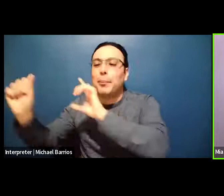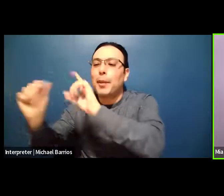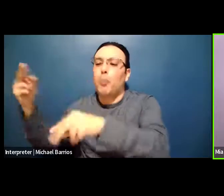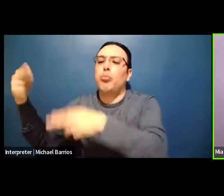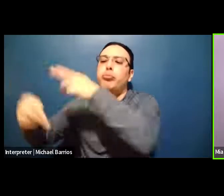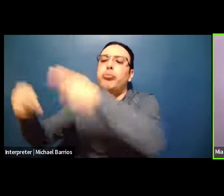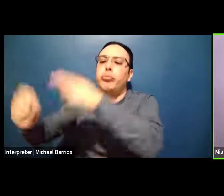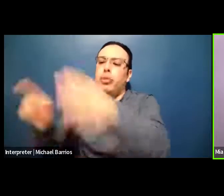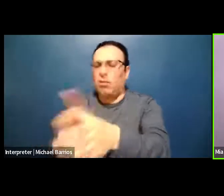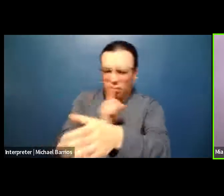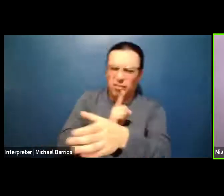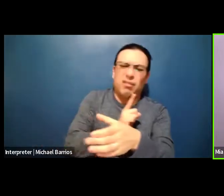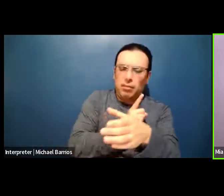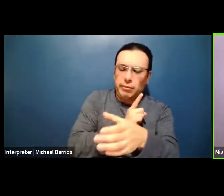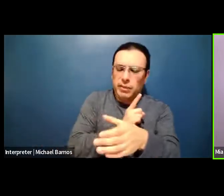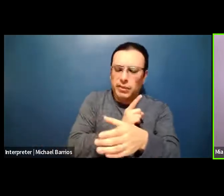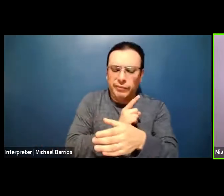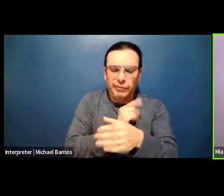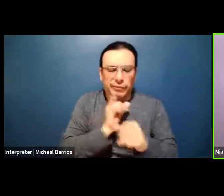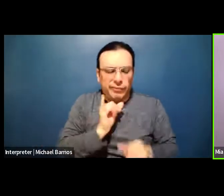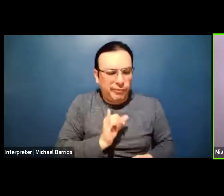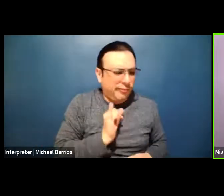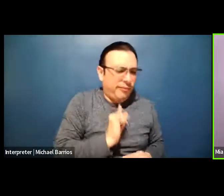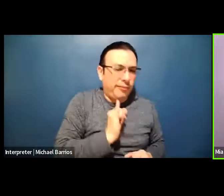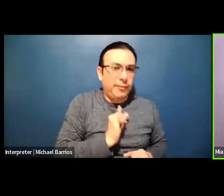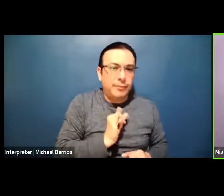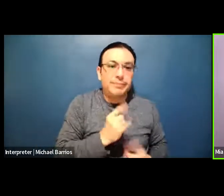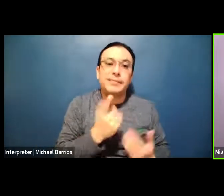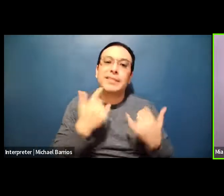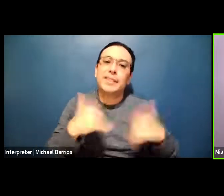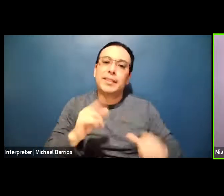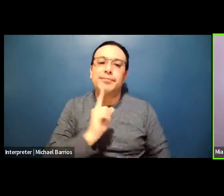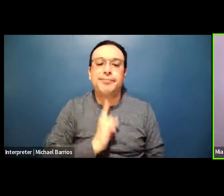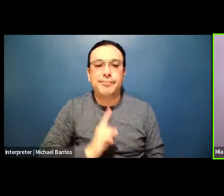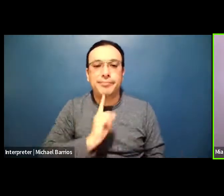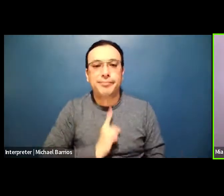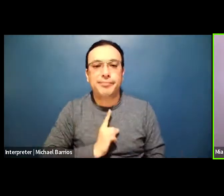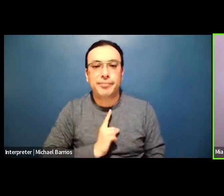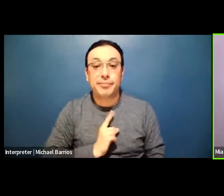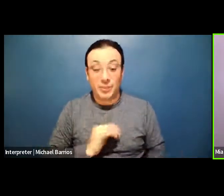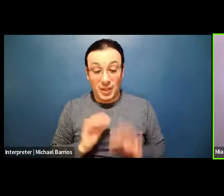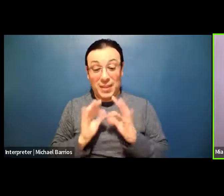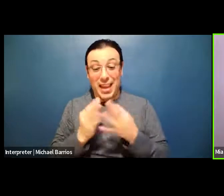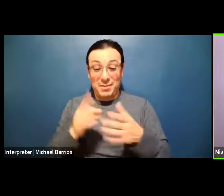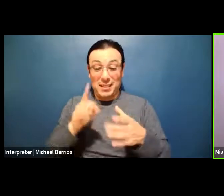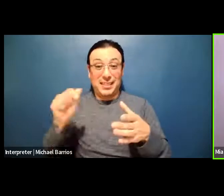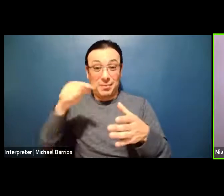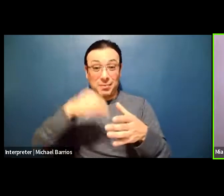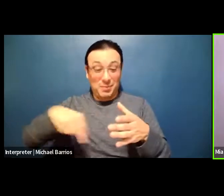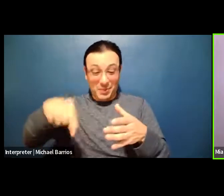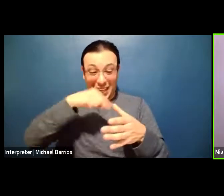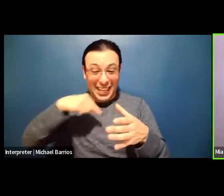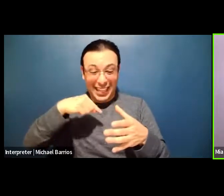we talk about the magic of disabled family, it can sting like something far worse than jealousy,